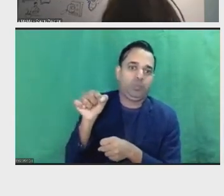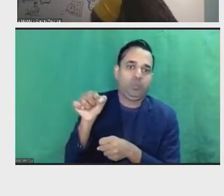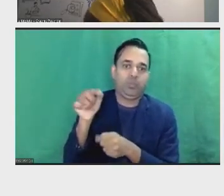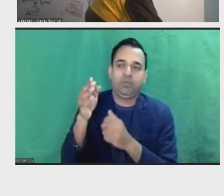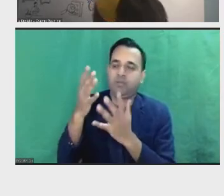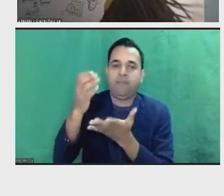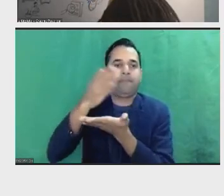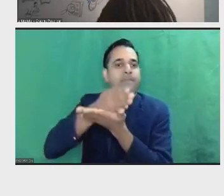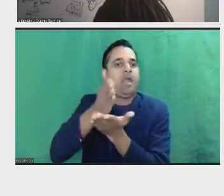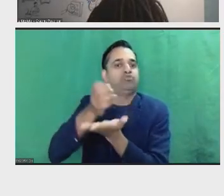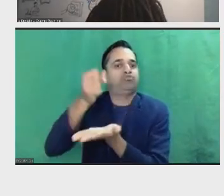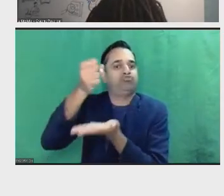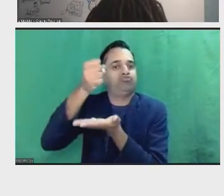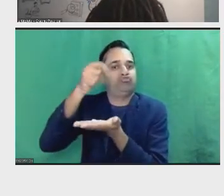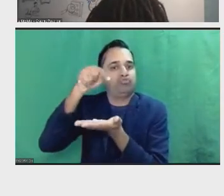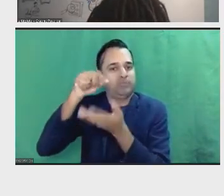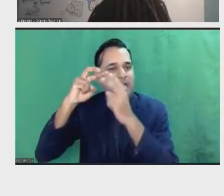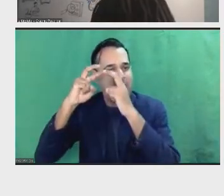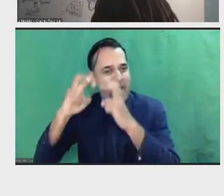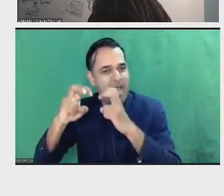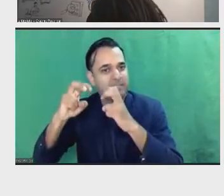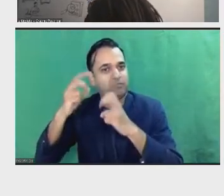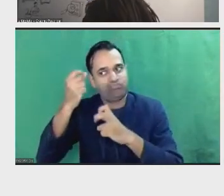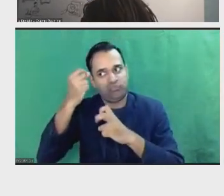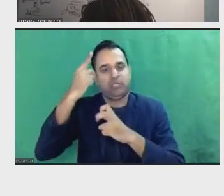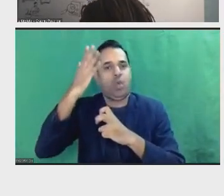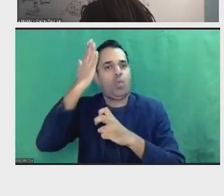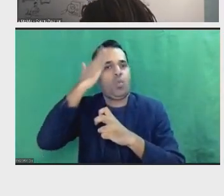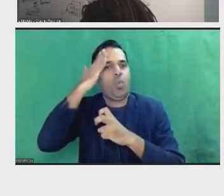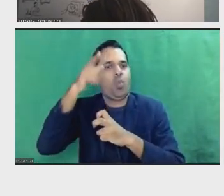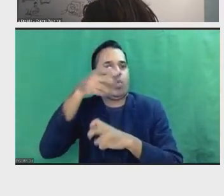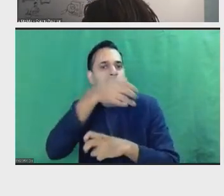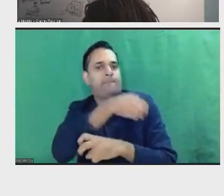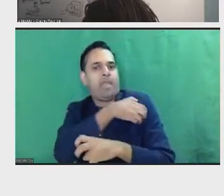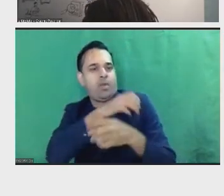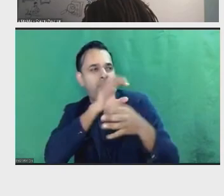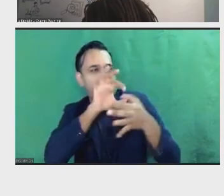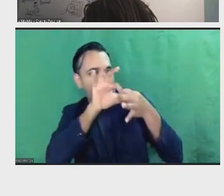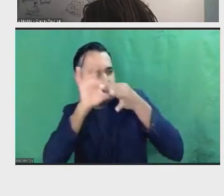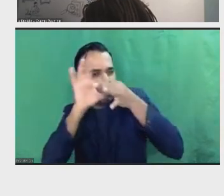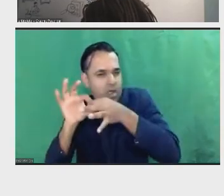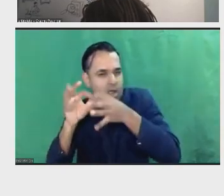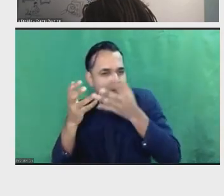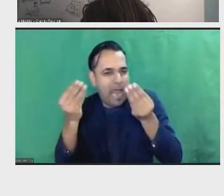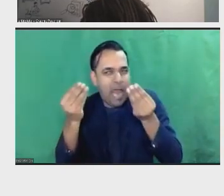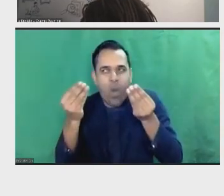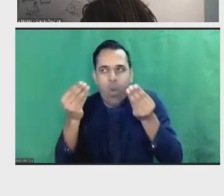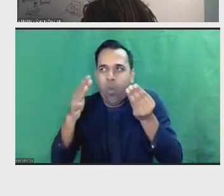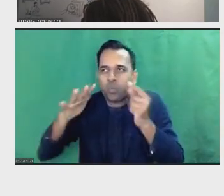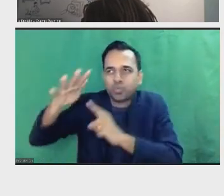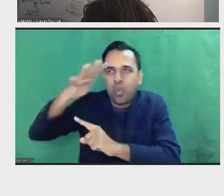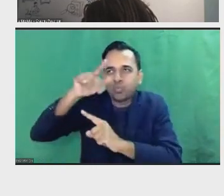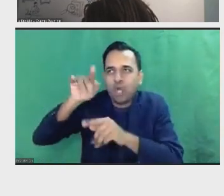relations and also the social norms. And I think that is what we call, that could contribute to